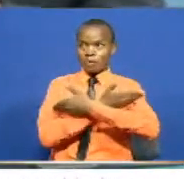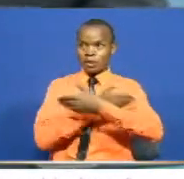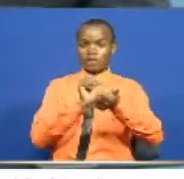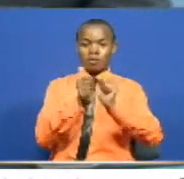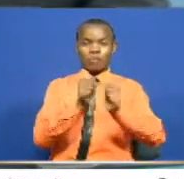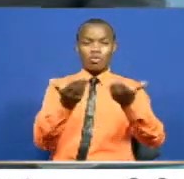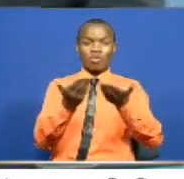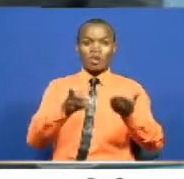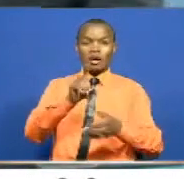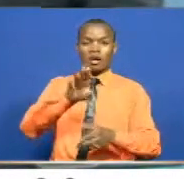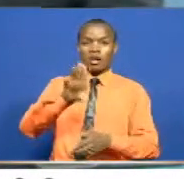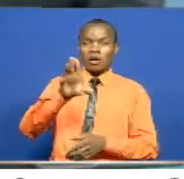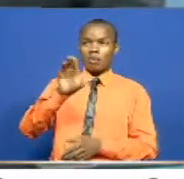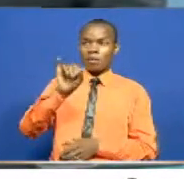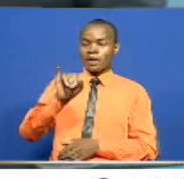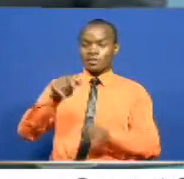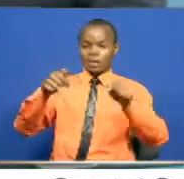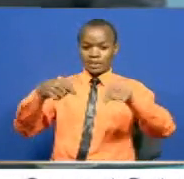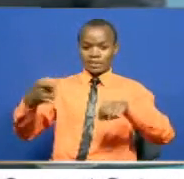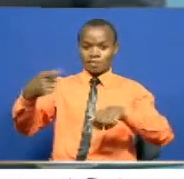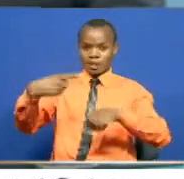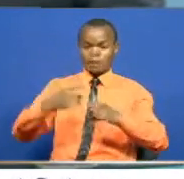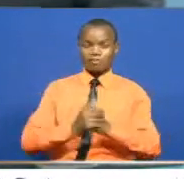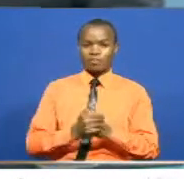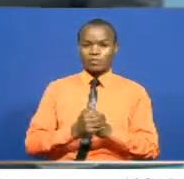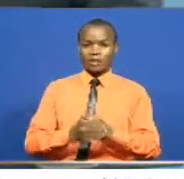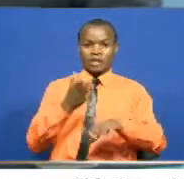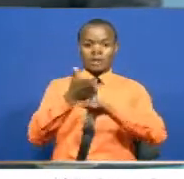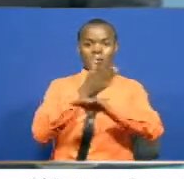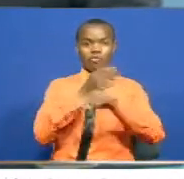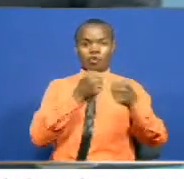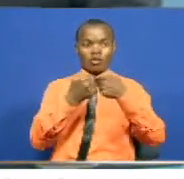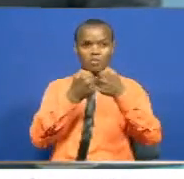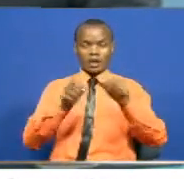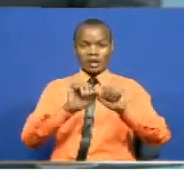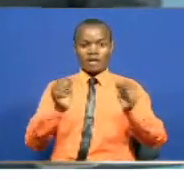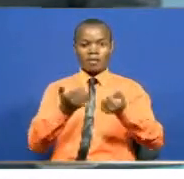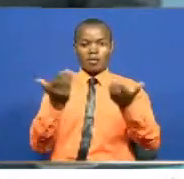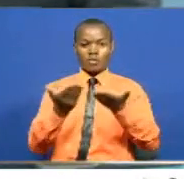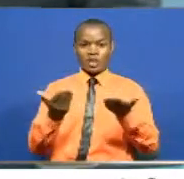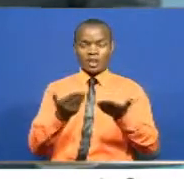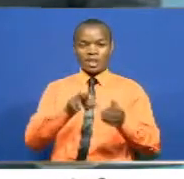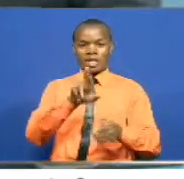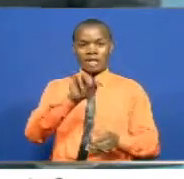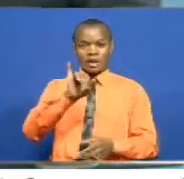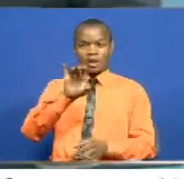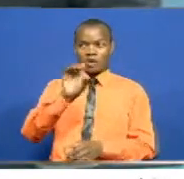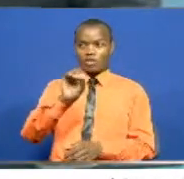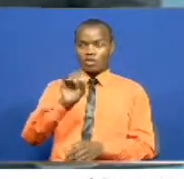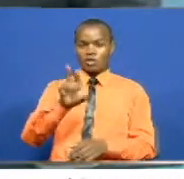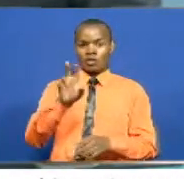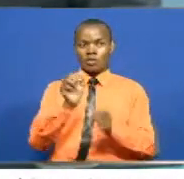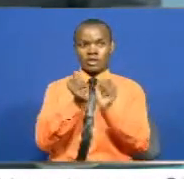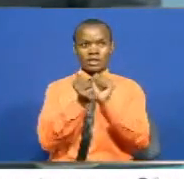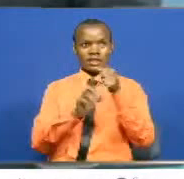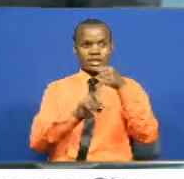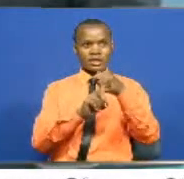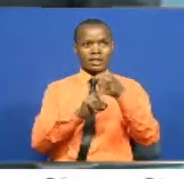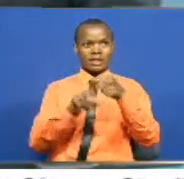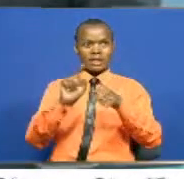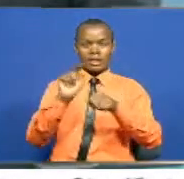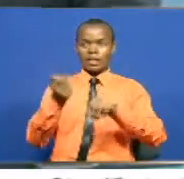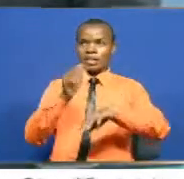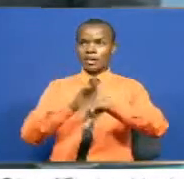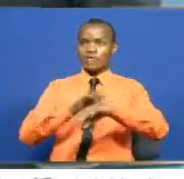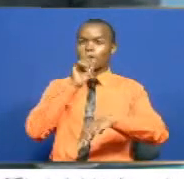in Dubai this month. Remember, in the previous Paralympic Games that was held in Rio 2016, Kenya managed to clinch